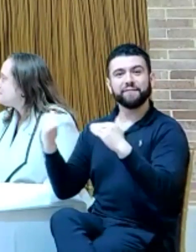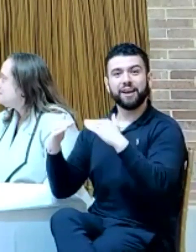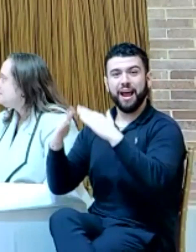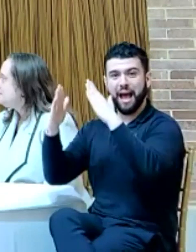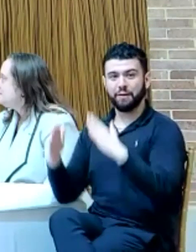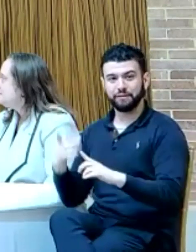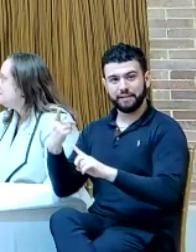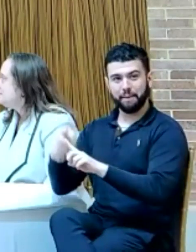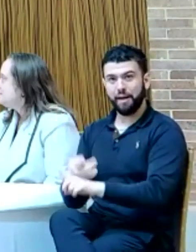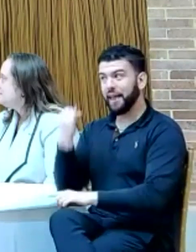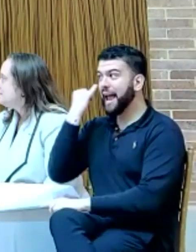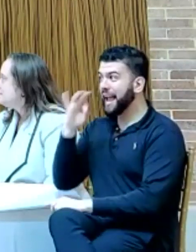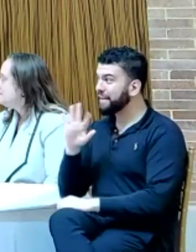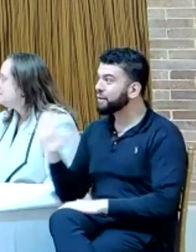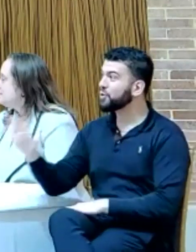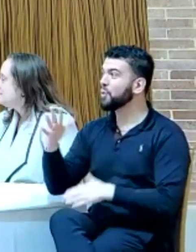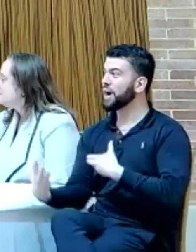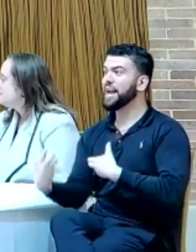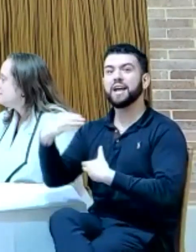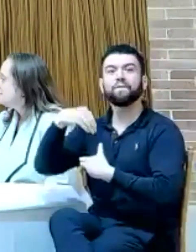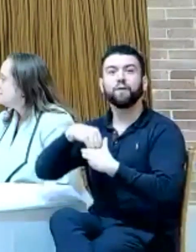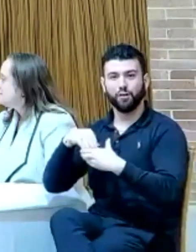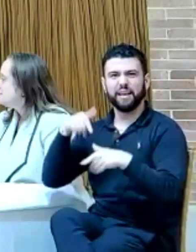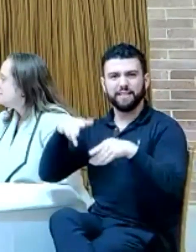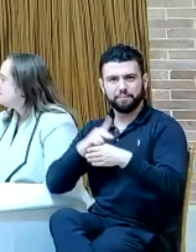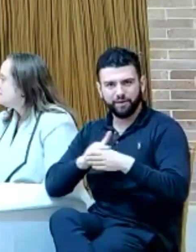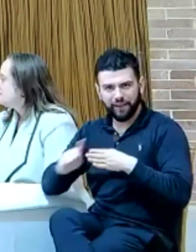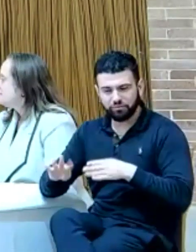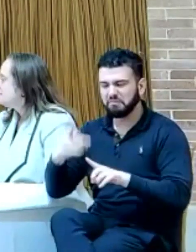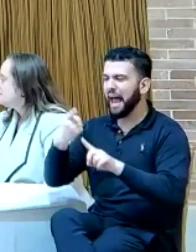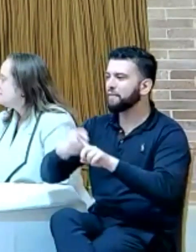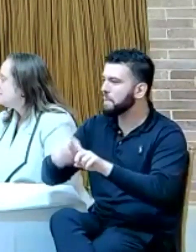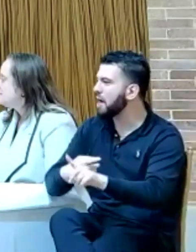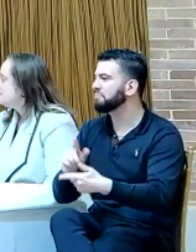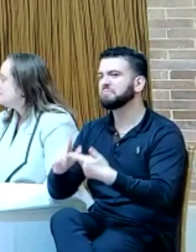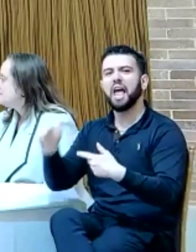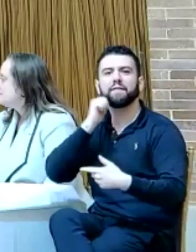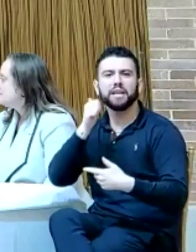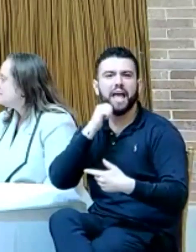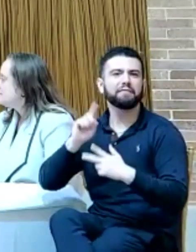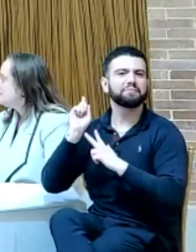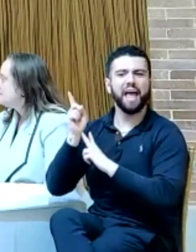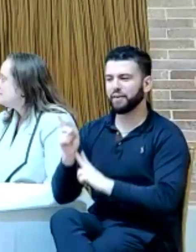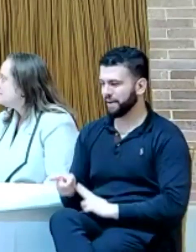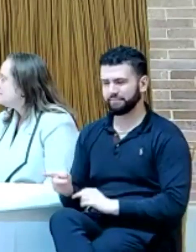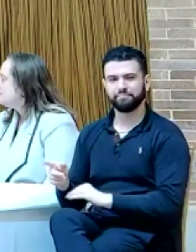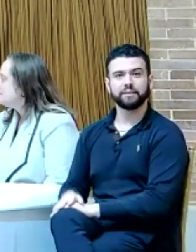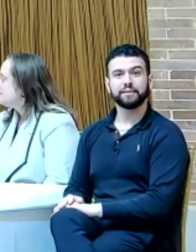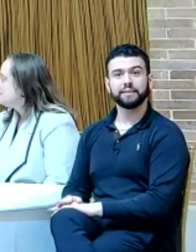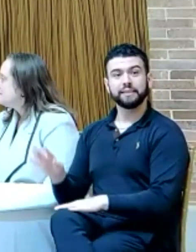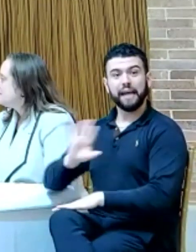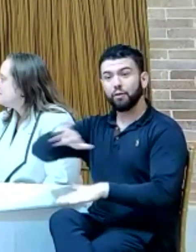you're involved involved in housing every month every day every minute and the whole purpose